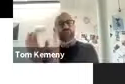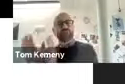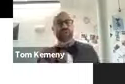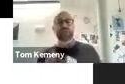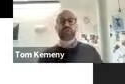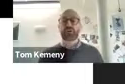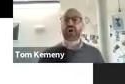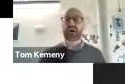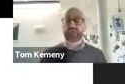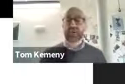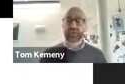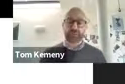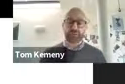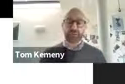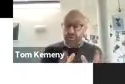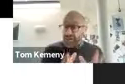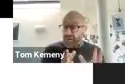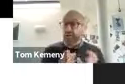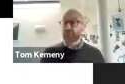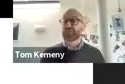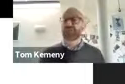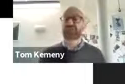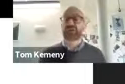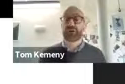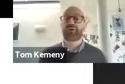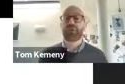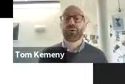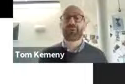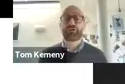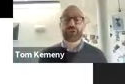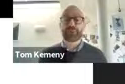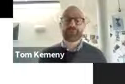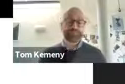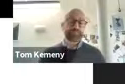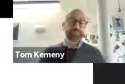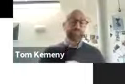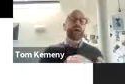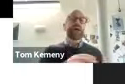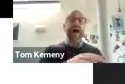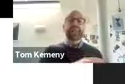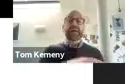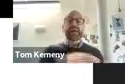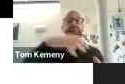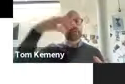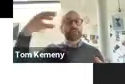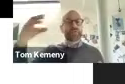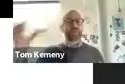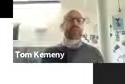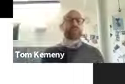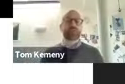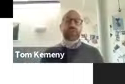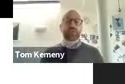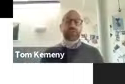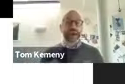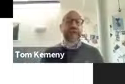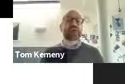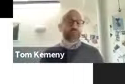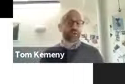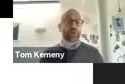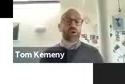of occupations in certain kinds of industries, particular to each industrial revolution, and then observe their